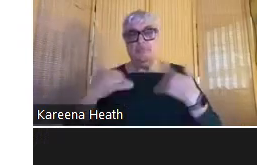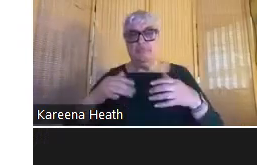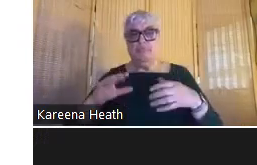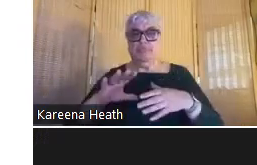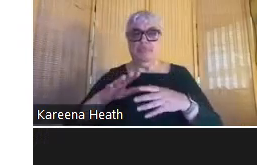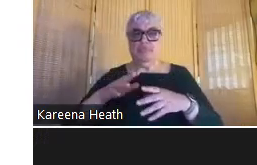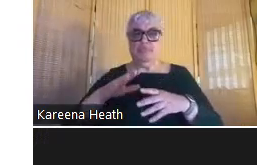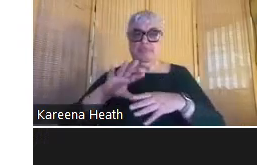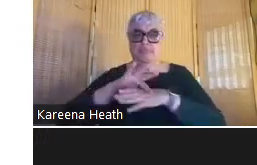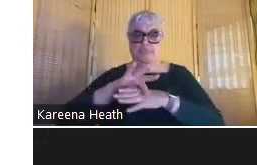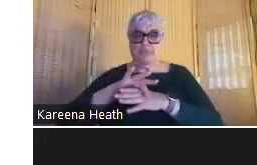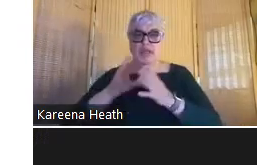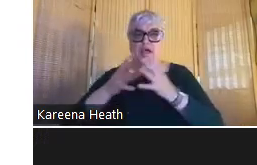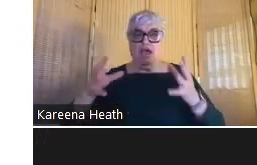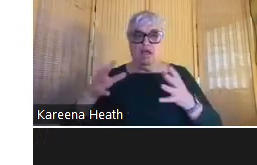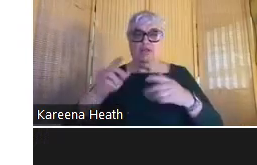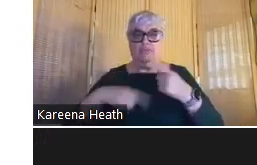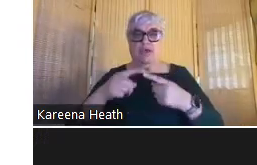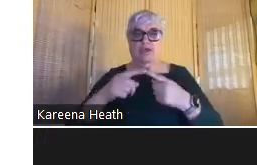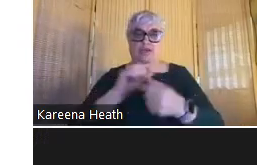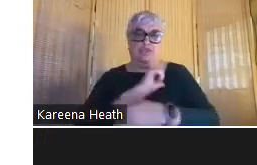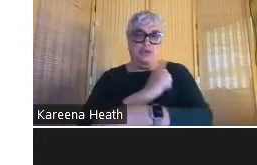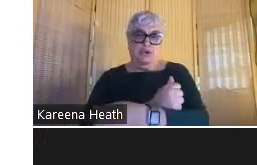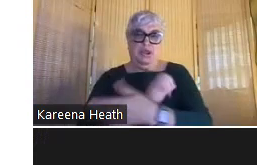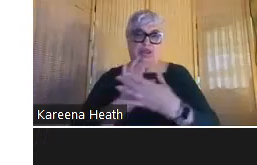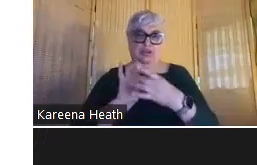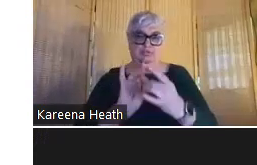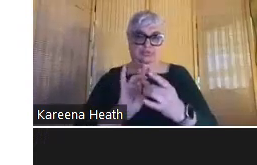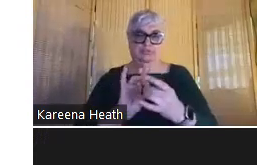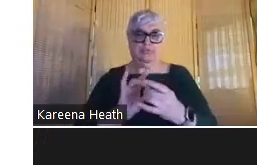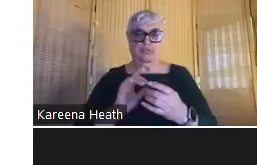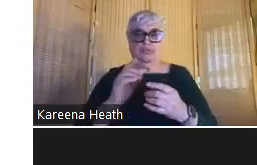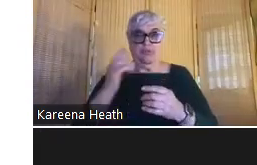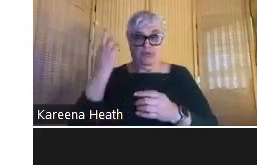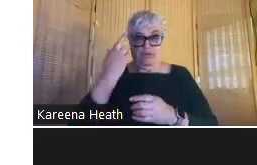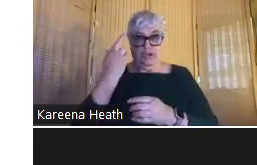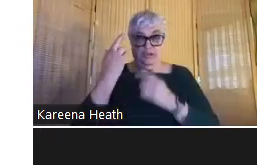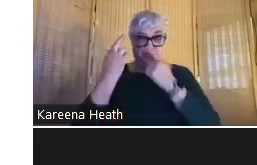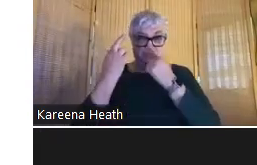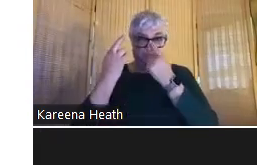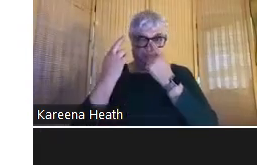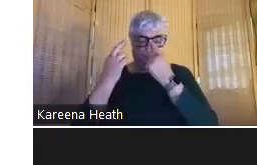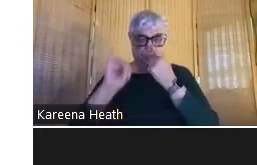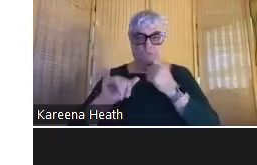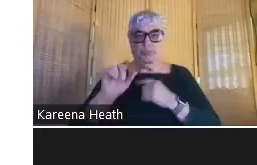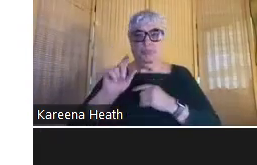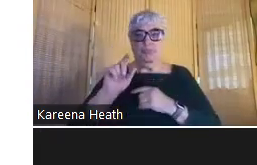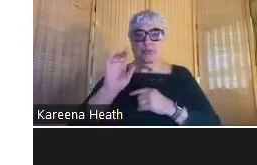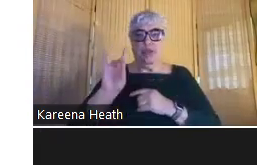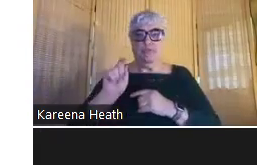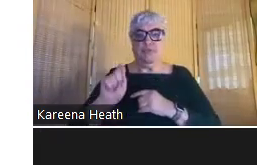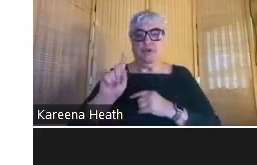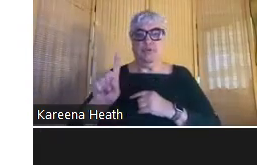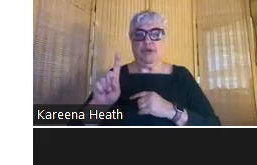authority and applicability section. And I think this was done intentionally because this part 8.1 is